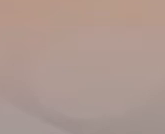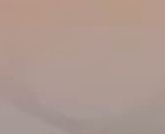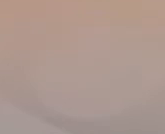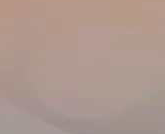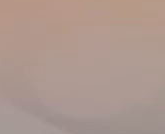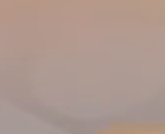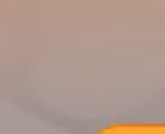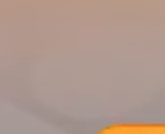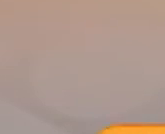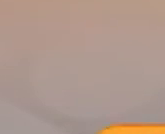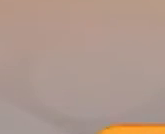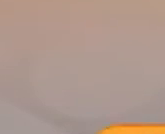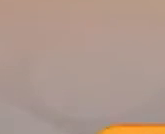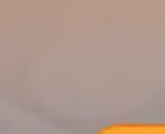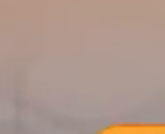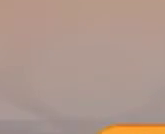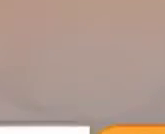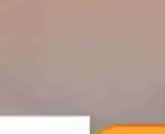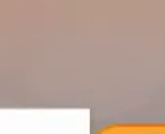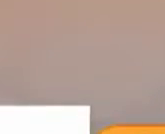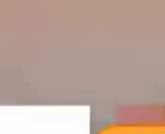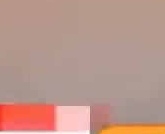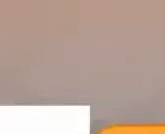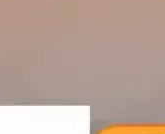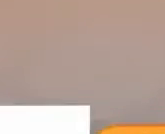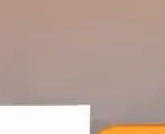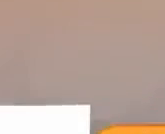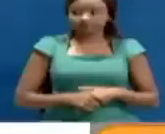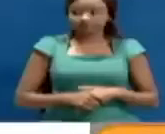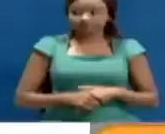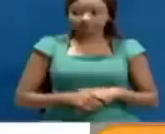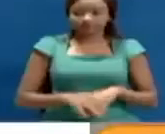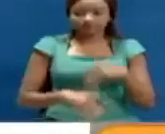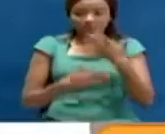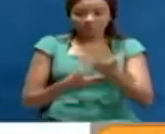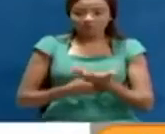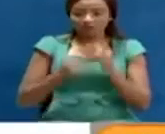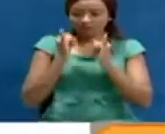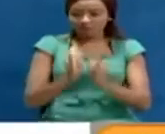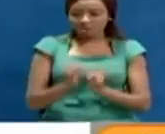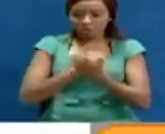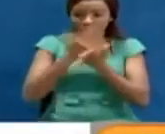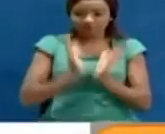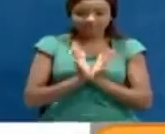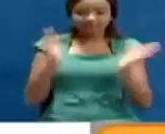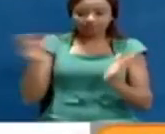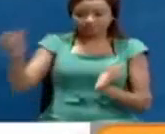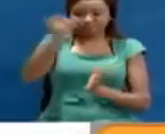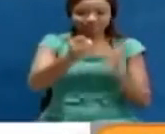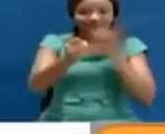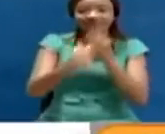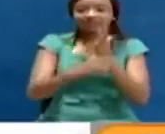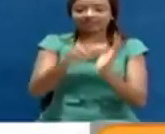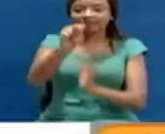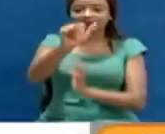Auditor General Namsi Gathungu is promising to fast-track the clearing of a backlog of audit reports for state-owned firms